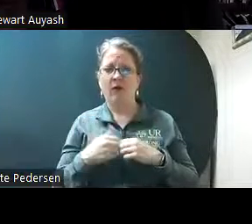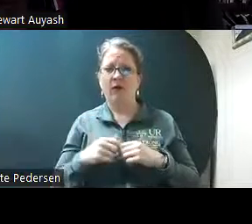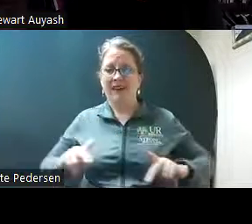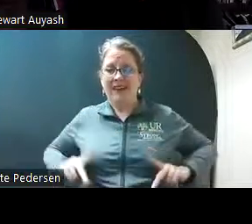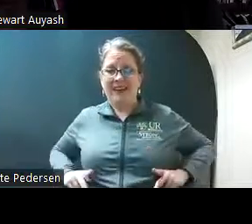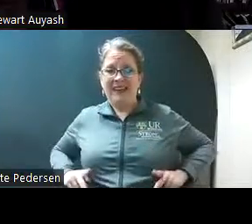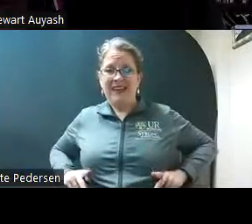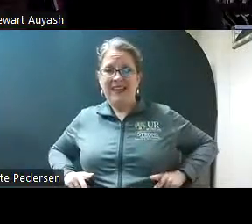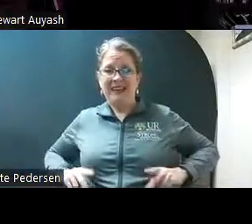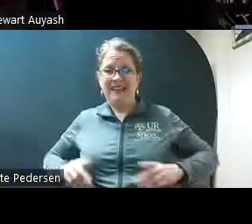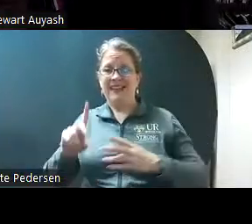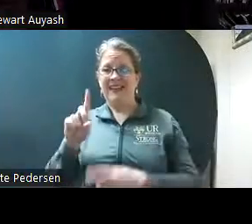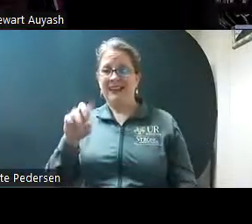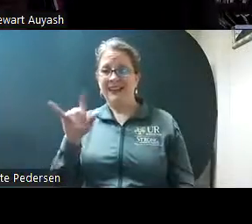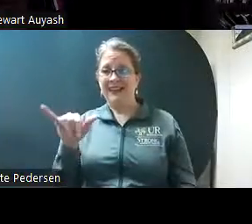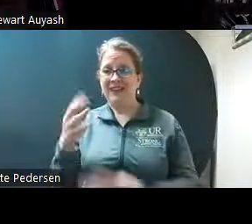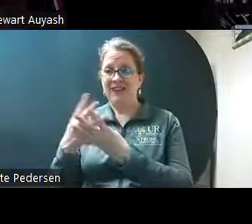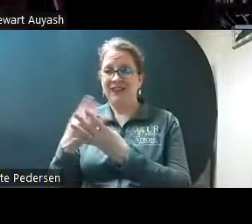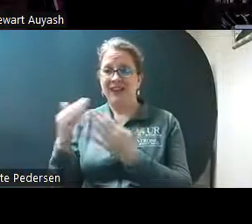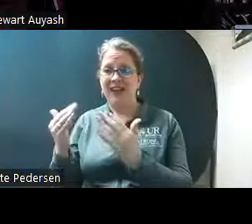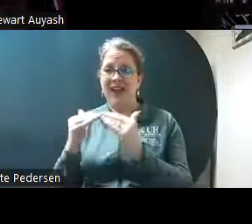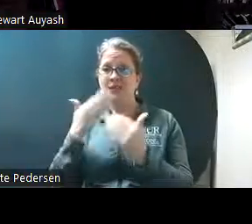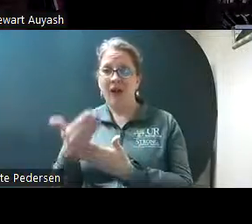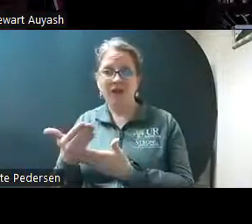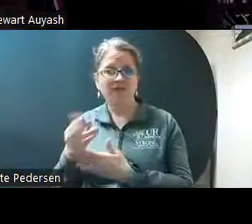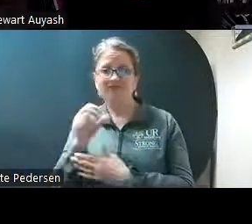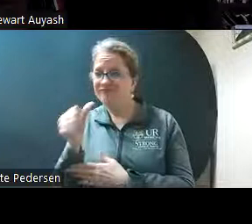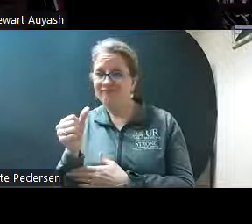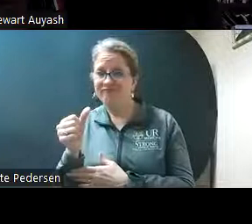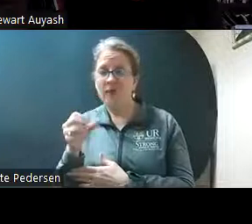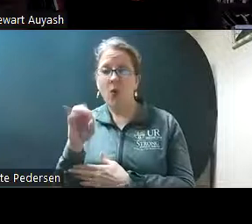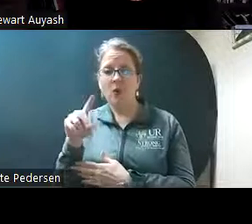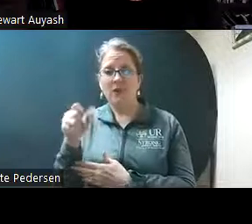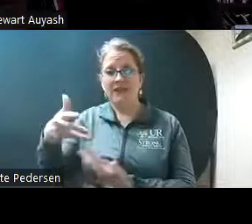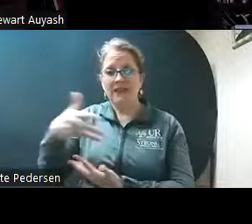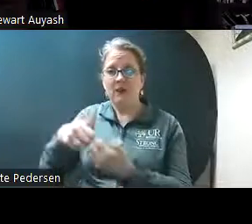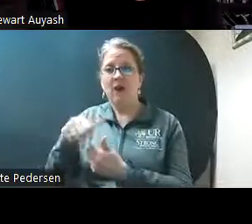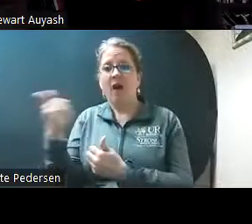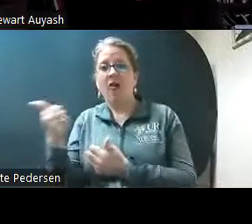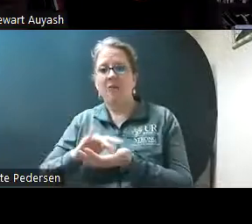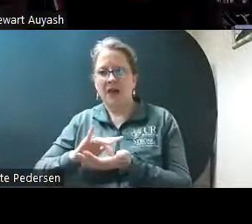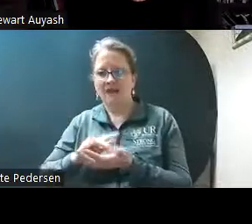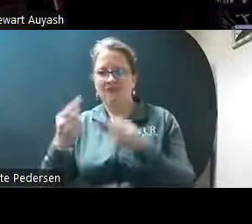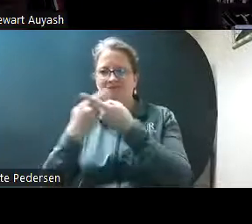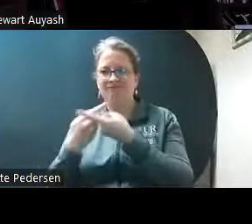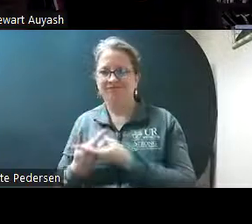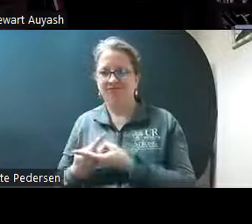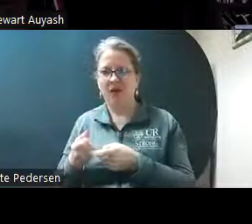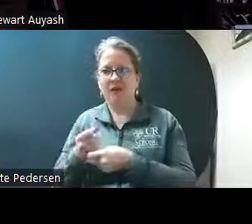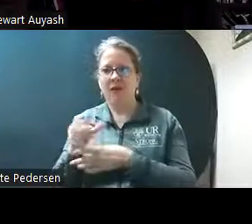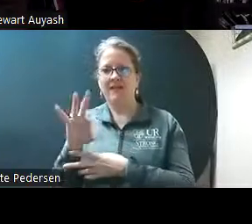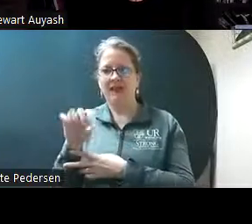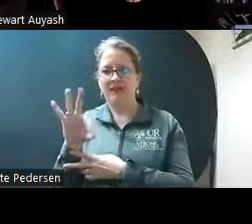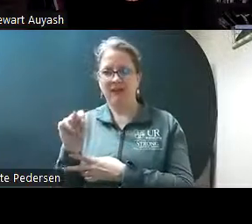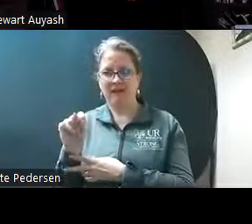don't filter out drugs as effectively, and opioids interact with other drugs and are more likely to cause side effects. Some of